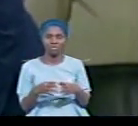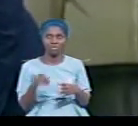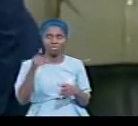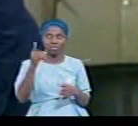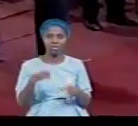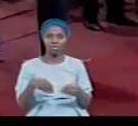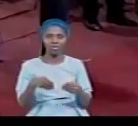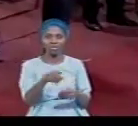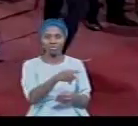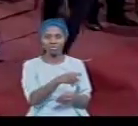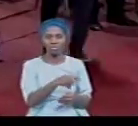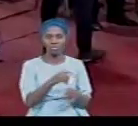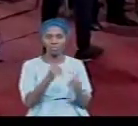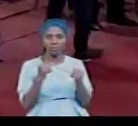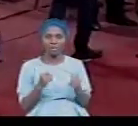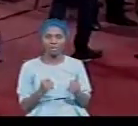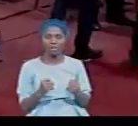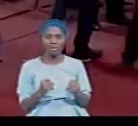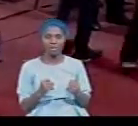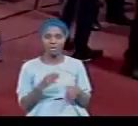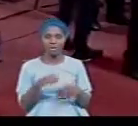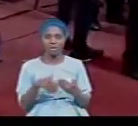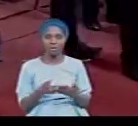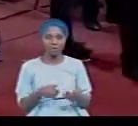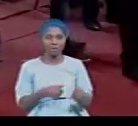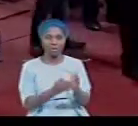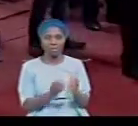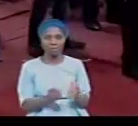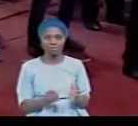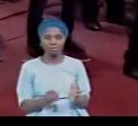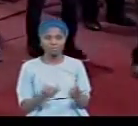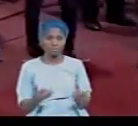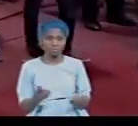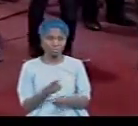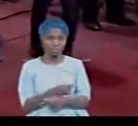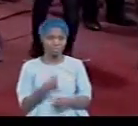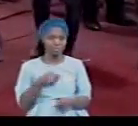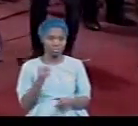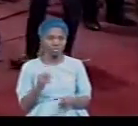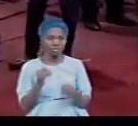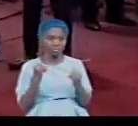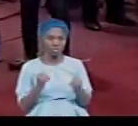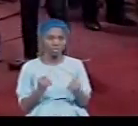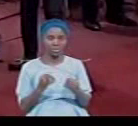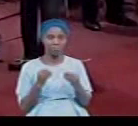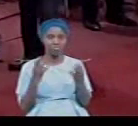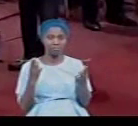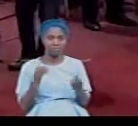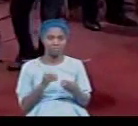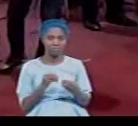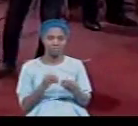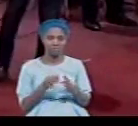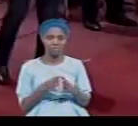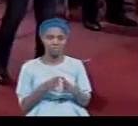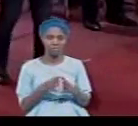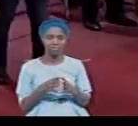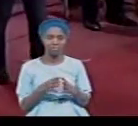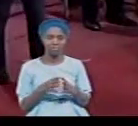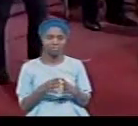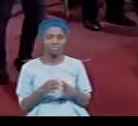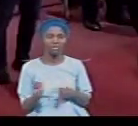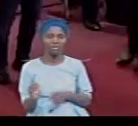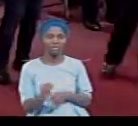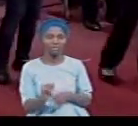And today we need the power much more. with the same measure